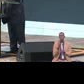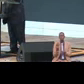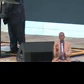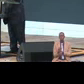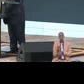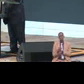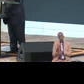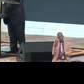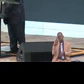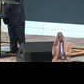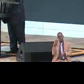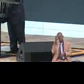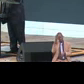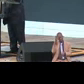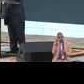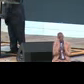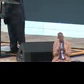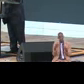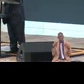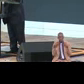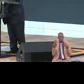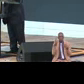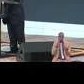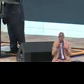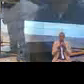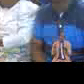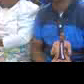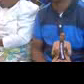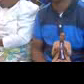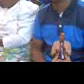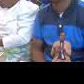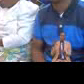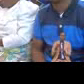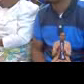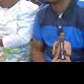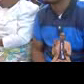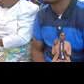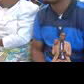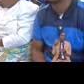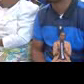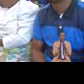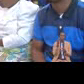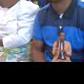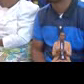his farm, that yoke will be removed from your neck today.